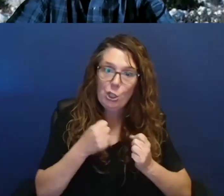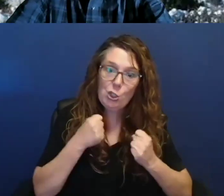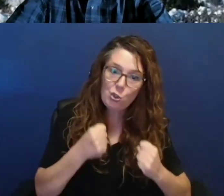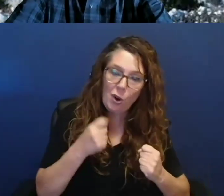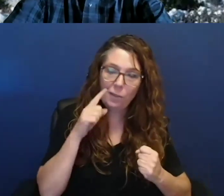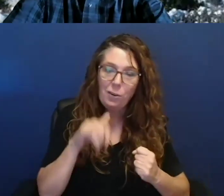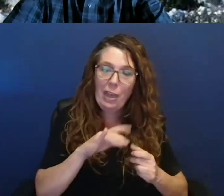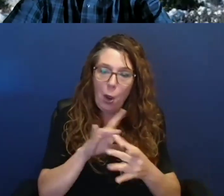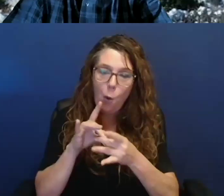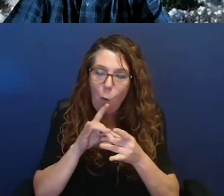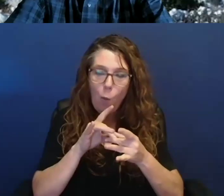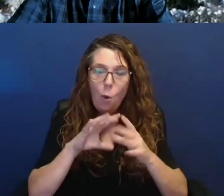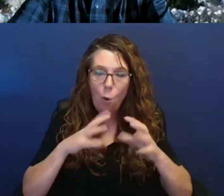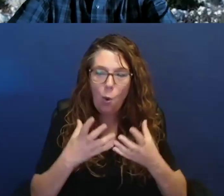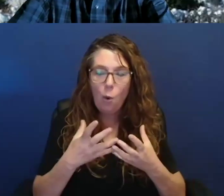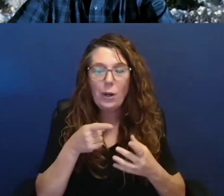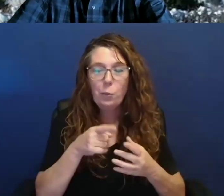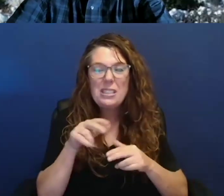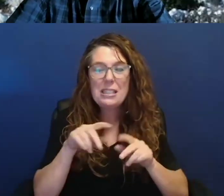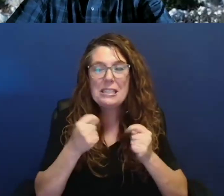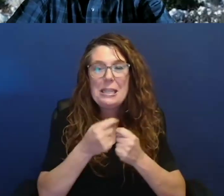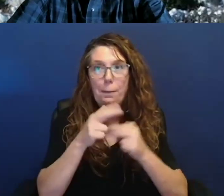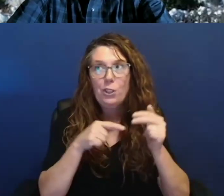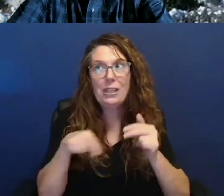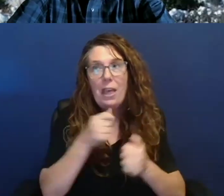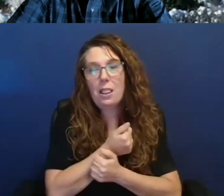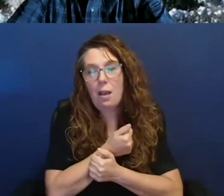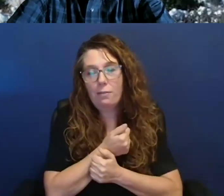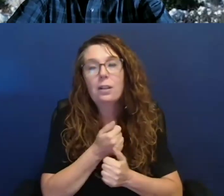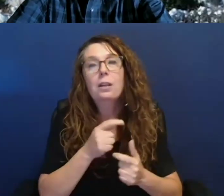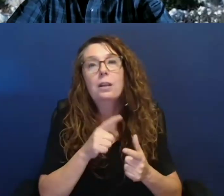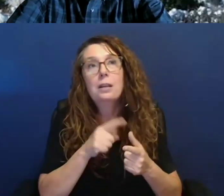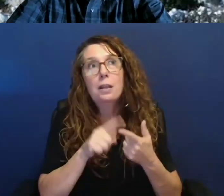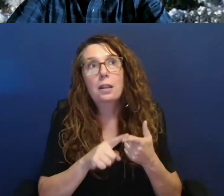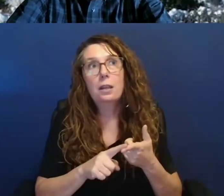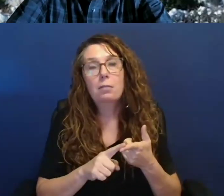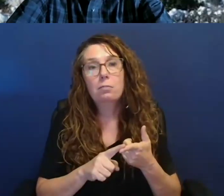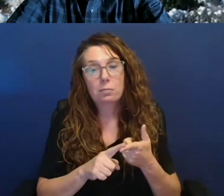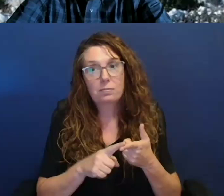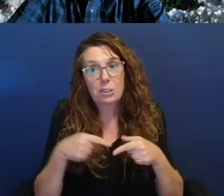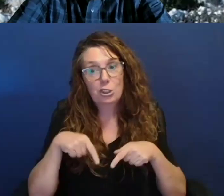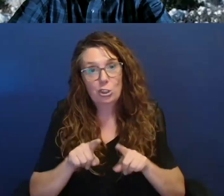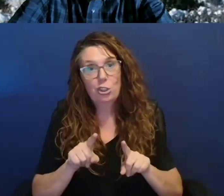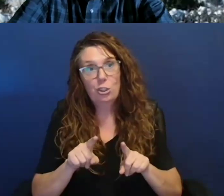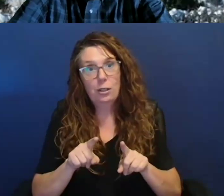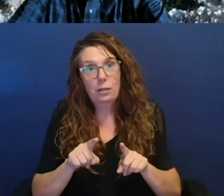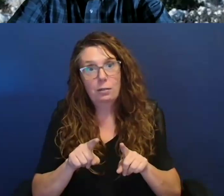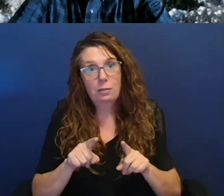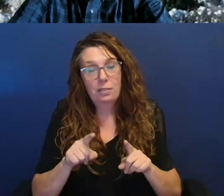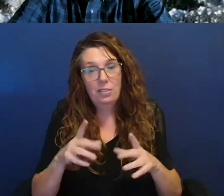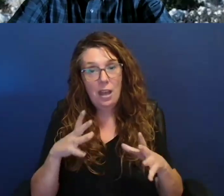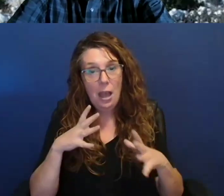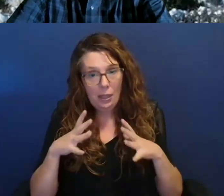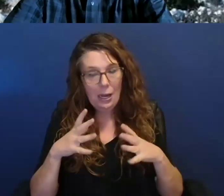for that cohort and did a team building that they loved. And then during the holiday, we